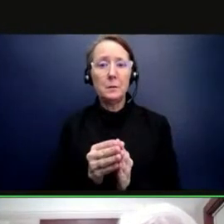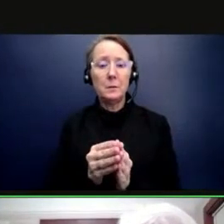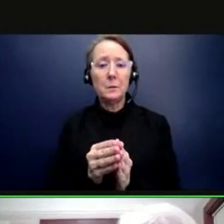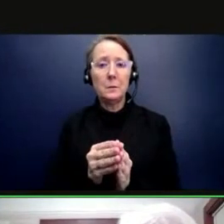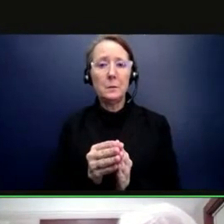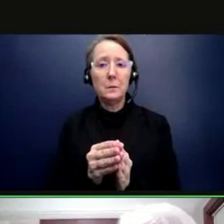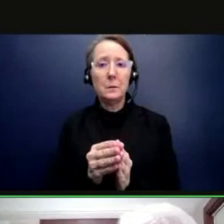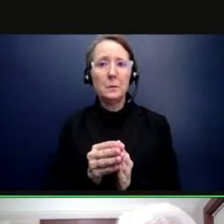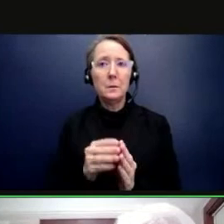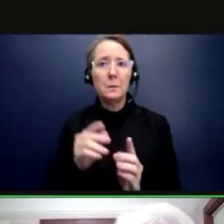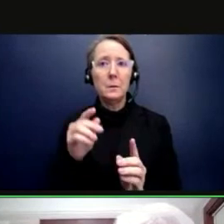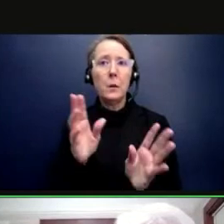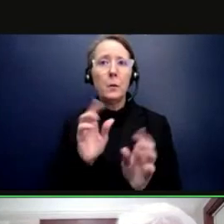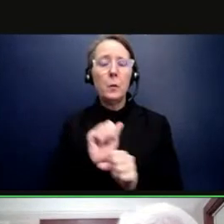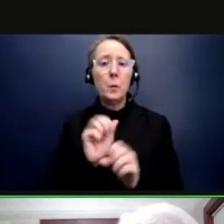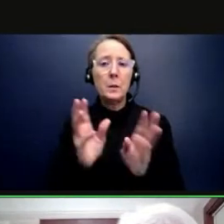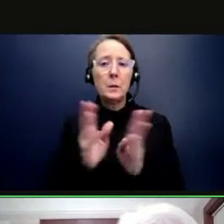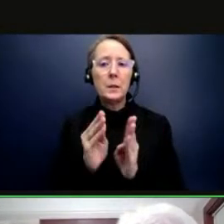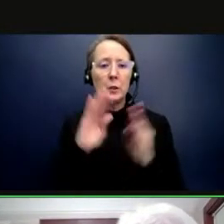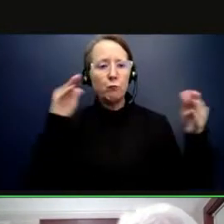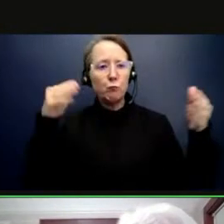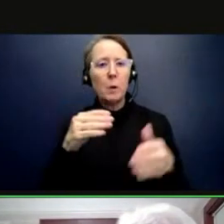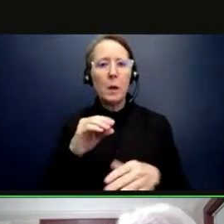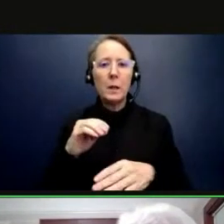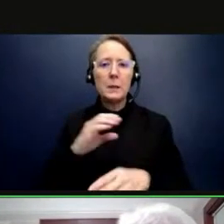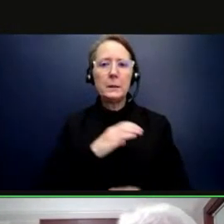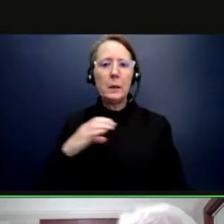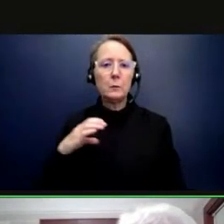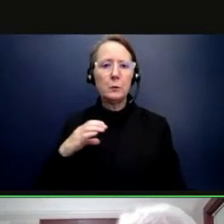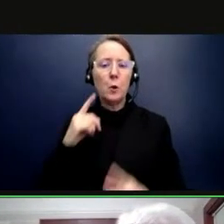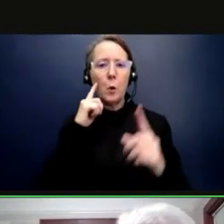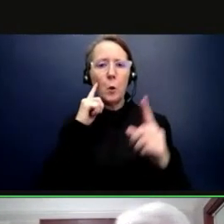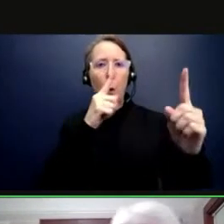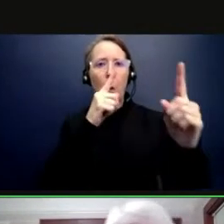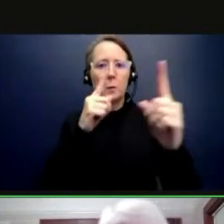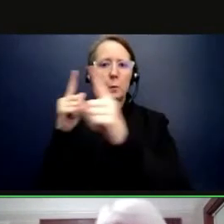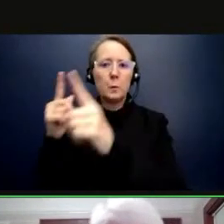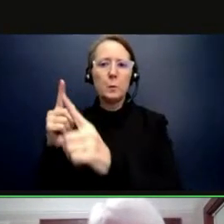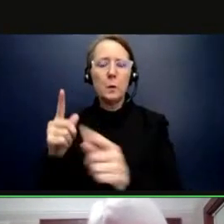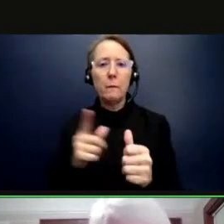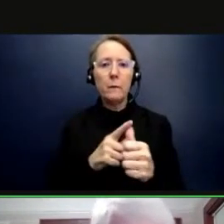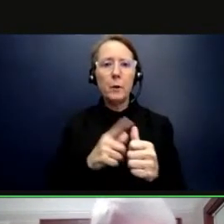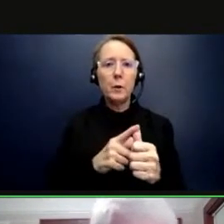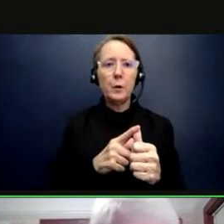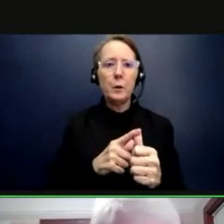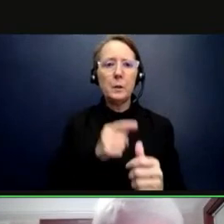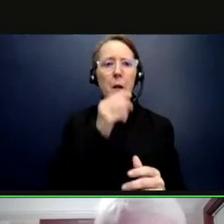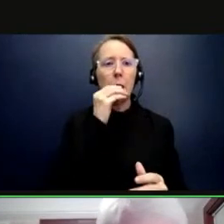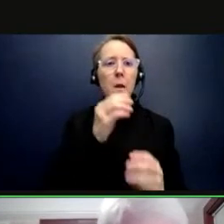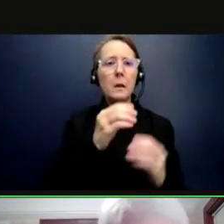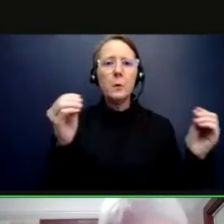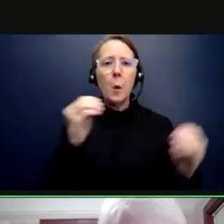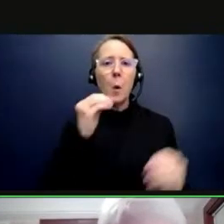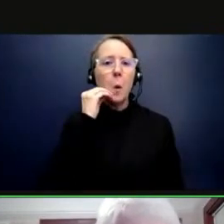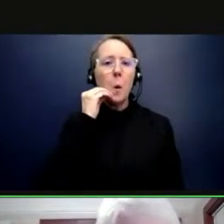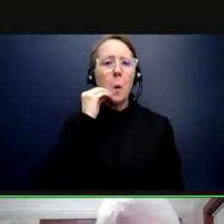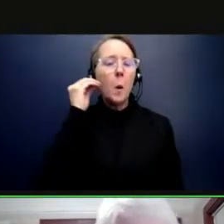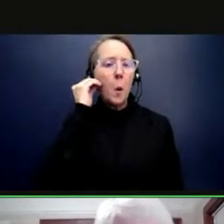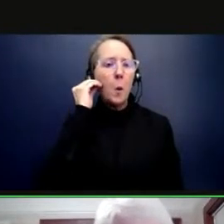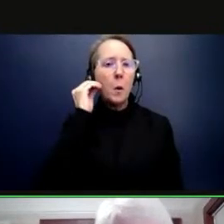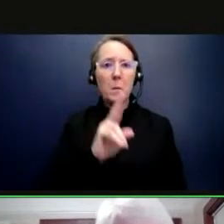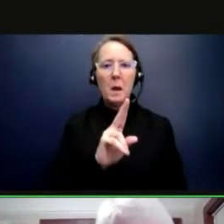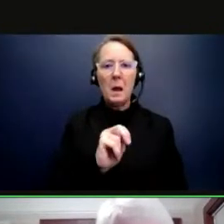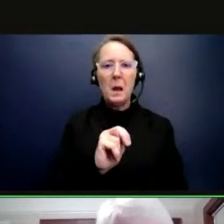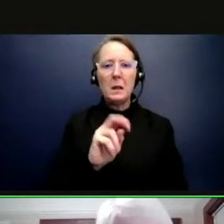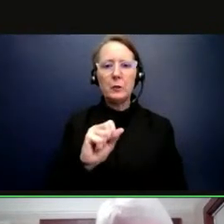on council goals. We're going to begin with the unsheltered response activities portion of this, and